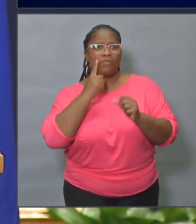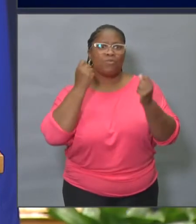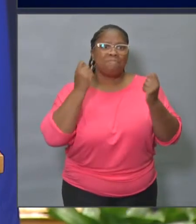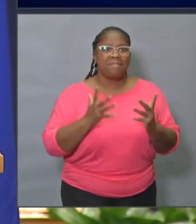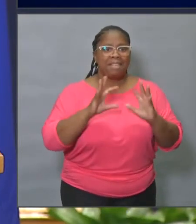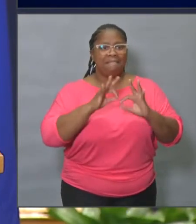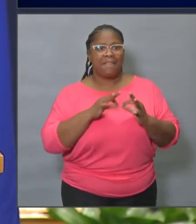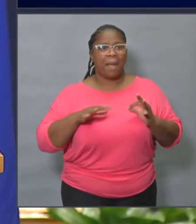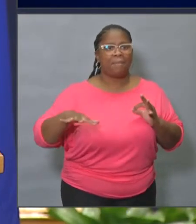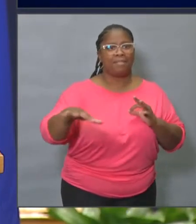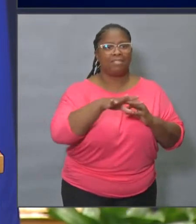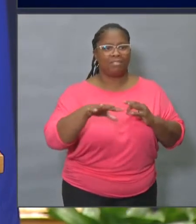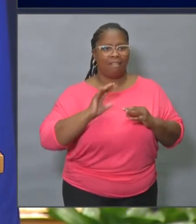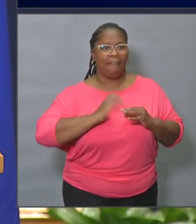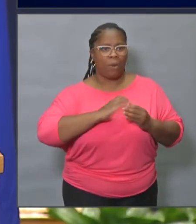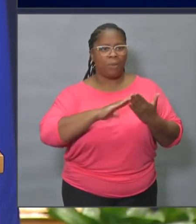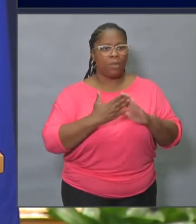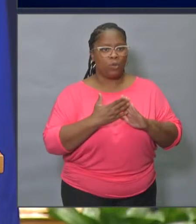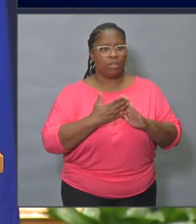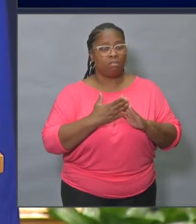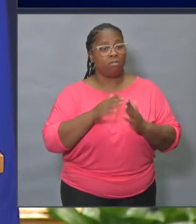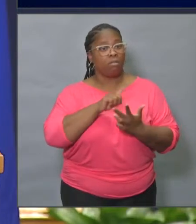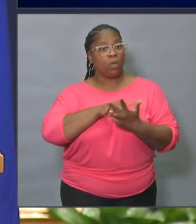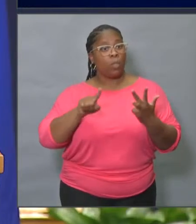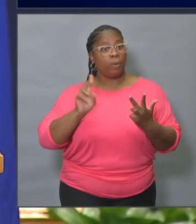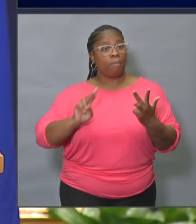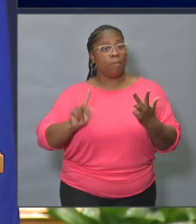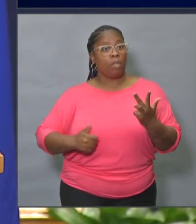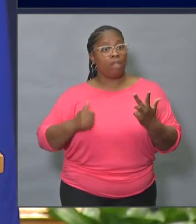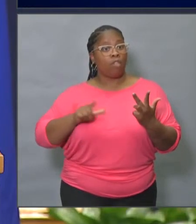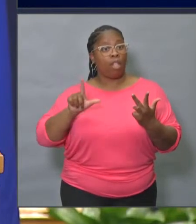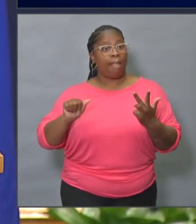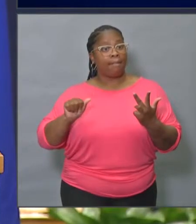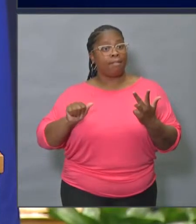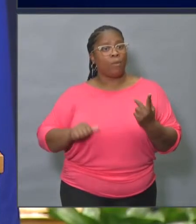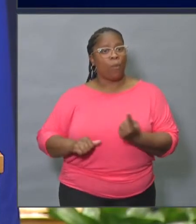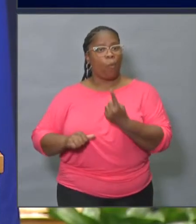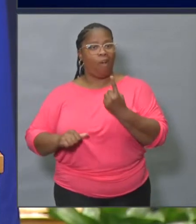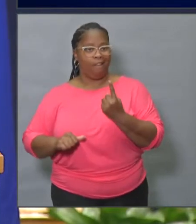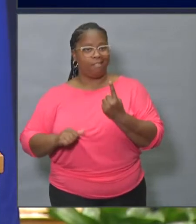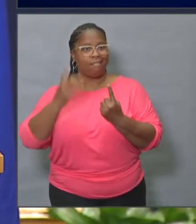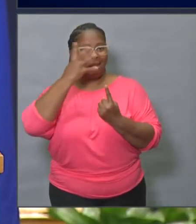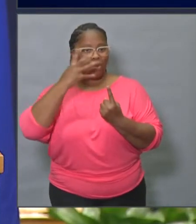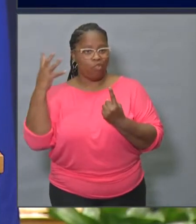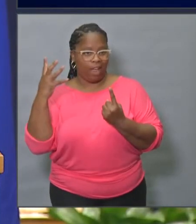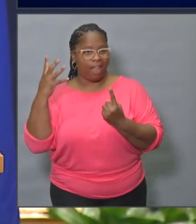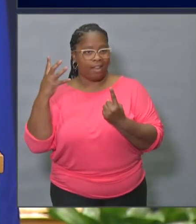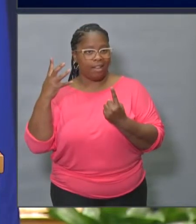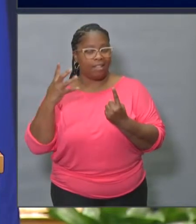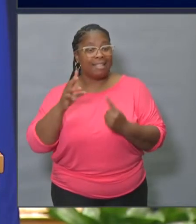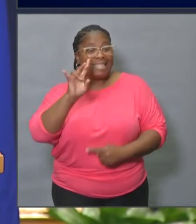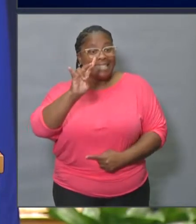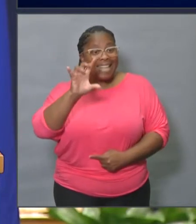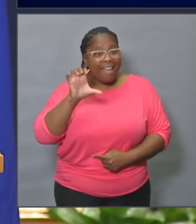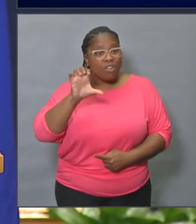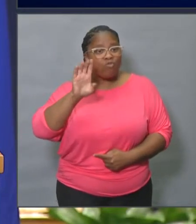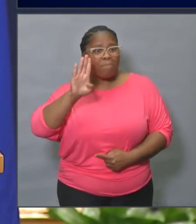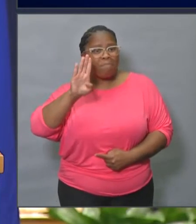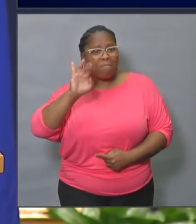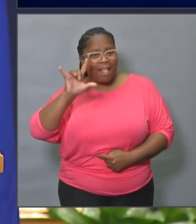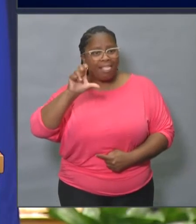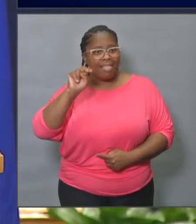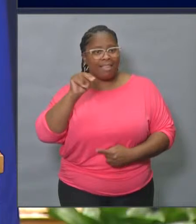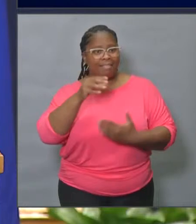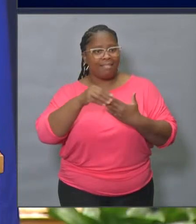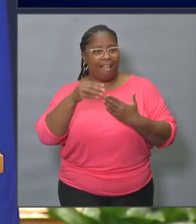our community. 1 in 3 Angelinos are immigrants, and 1/3 of LA County's $700 billion economy